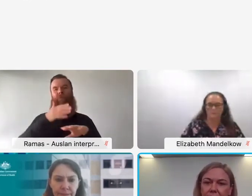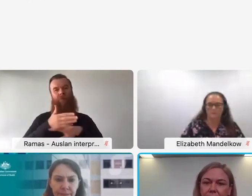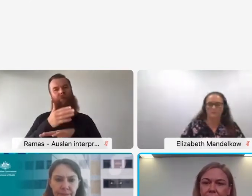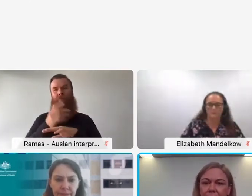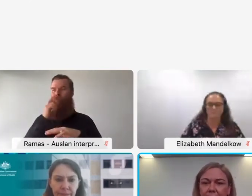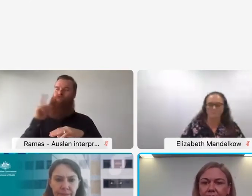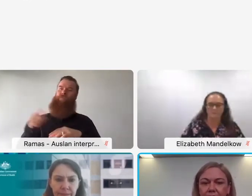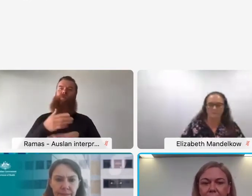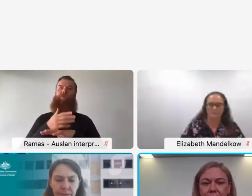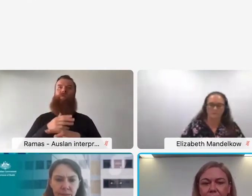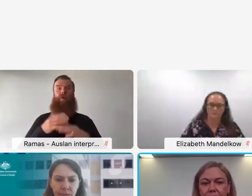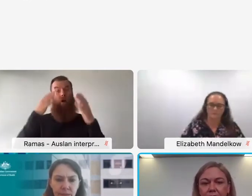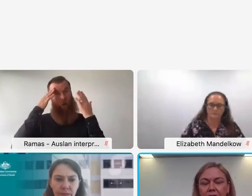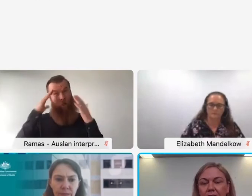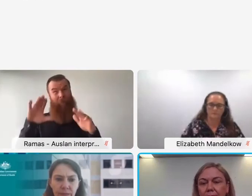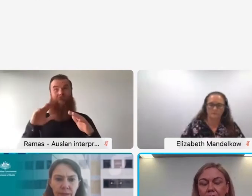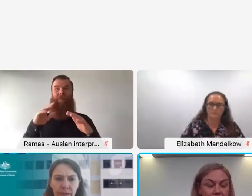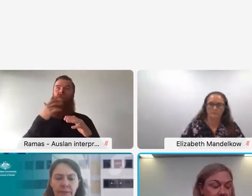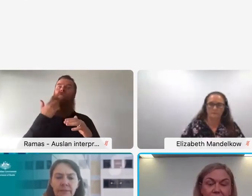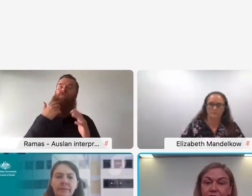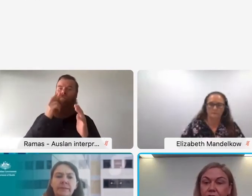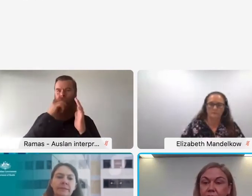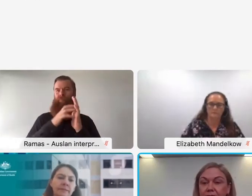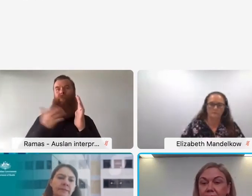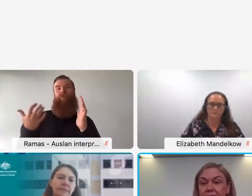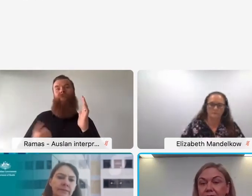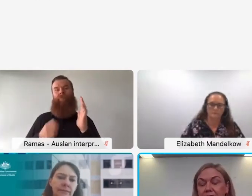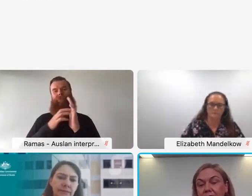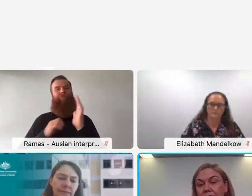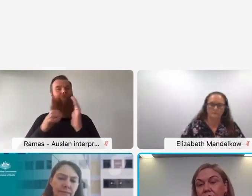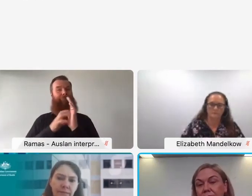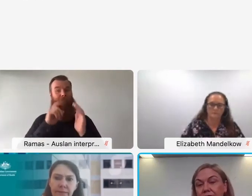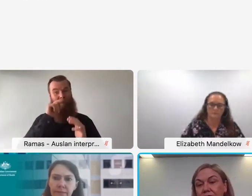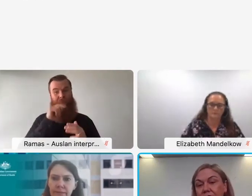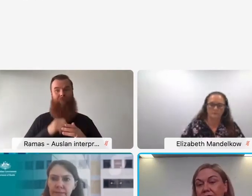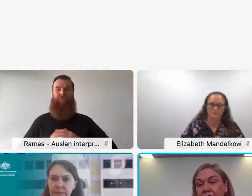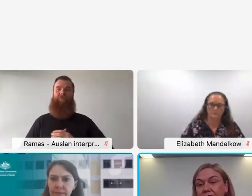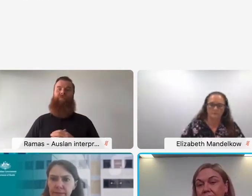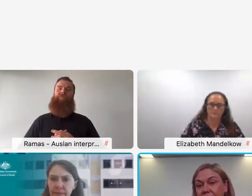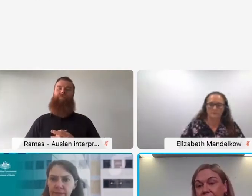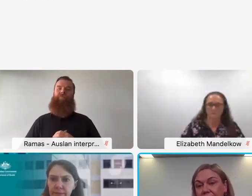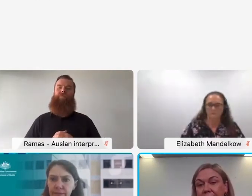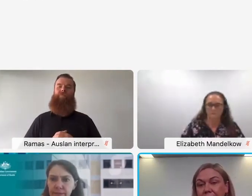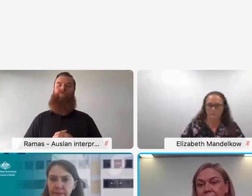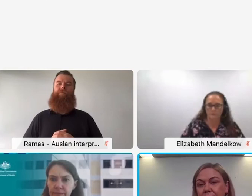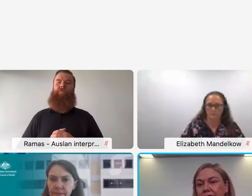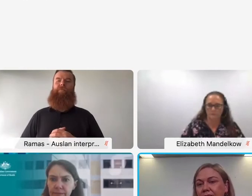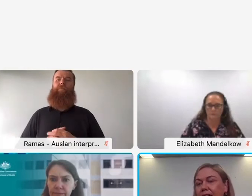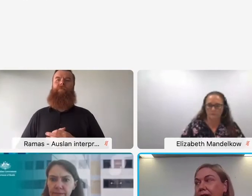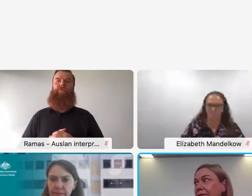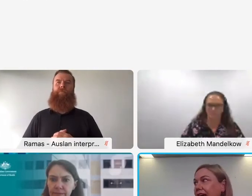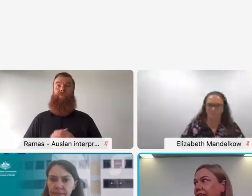deducted back as well. As I mentioned, we expect that accommodation is safe, it's